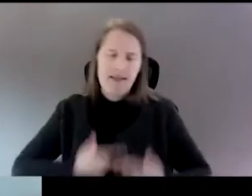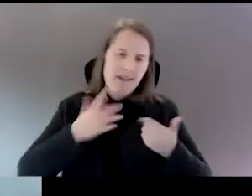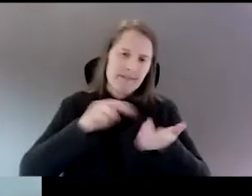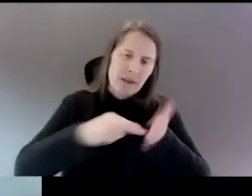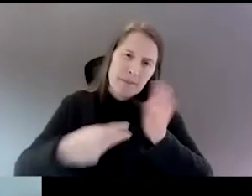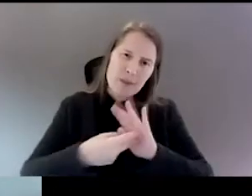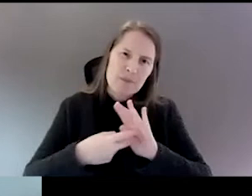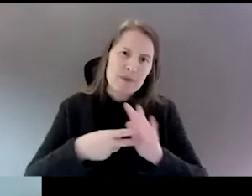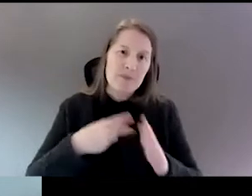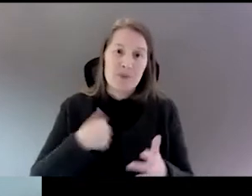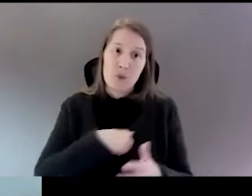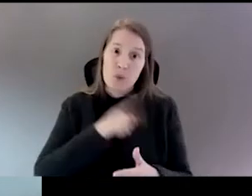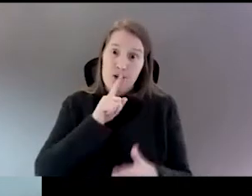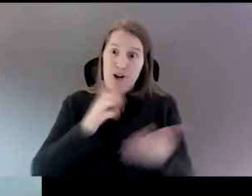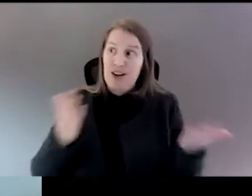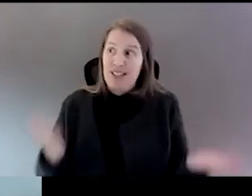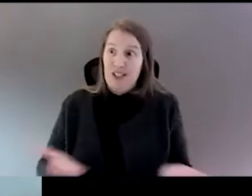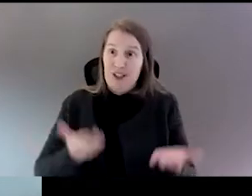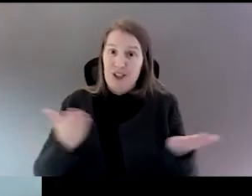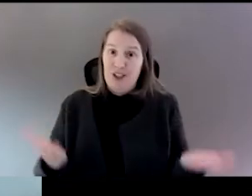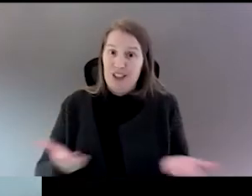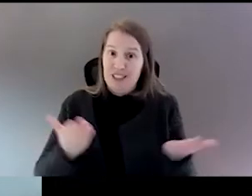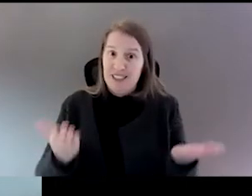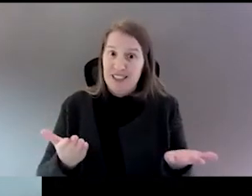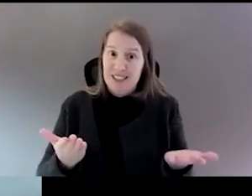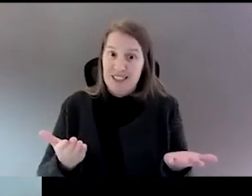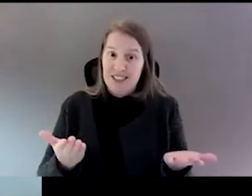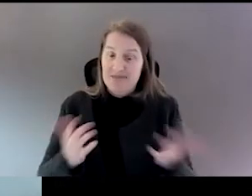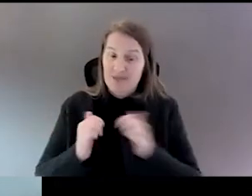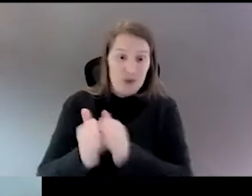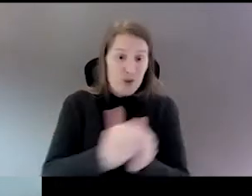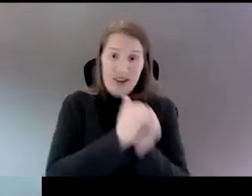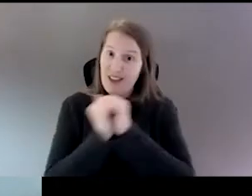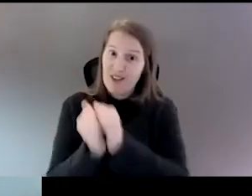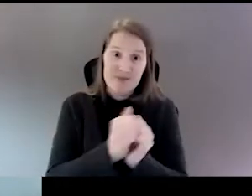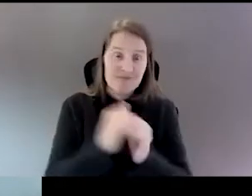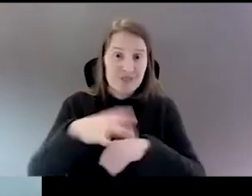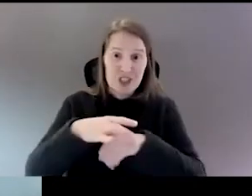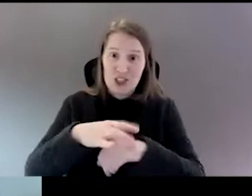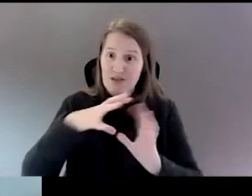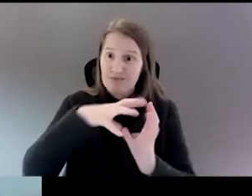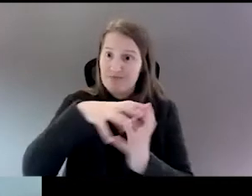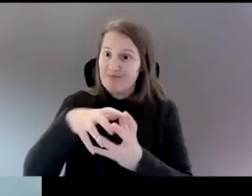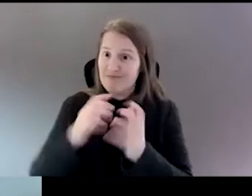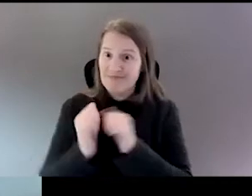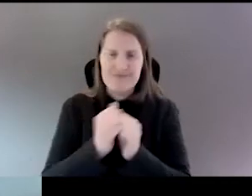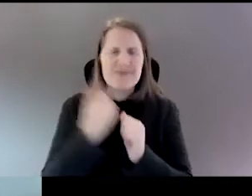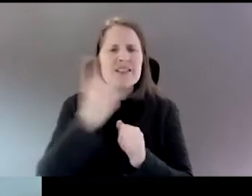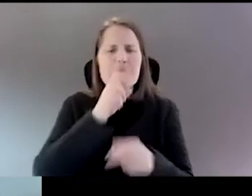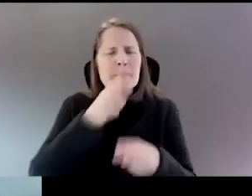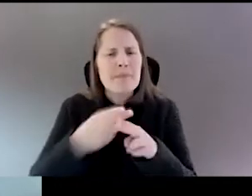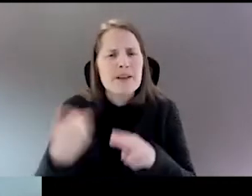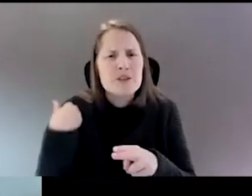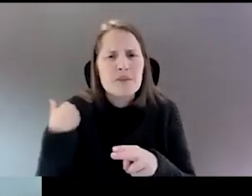here existing together. I think somebody mentioned earlier or throughout the presentation